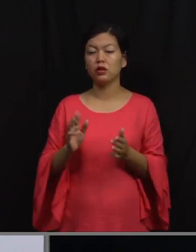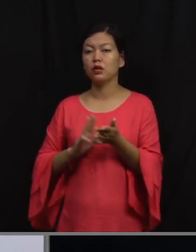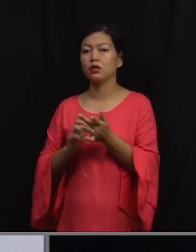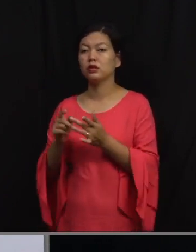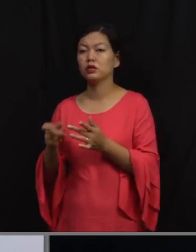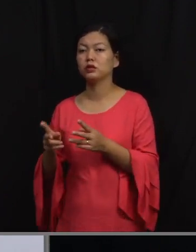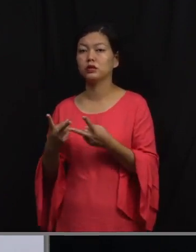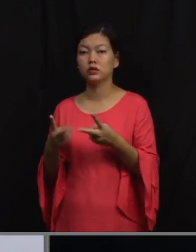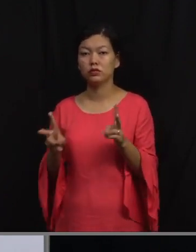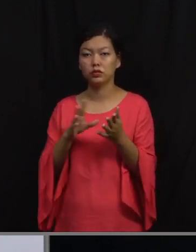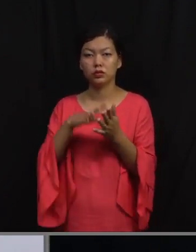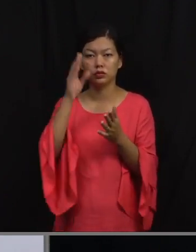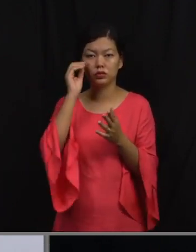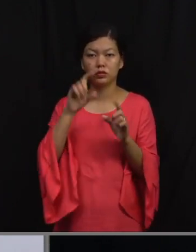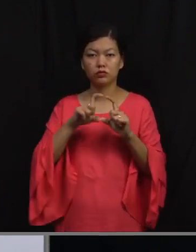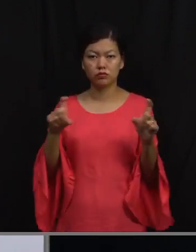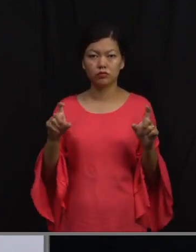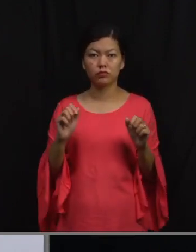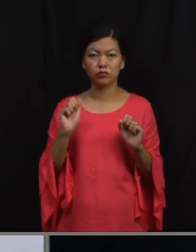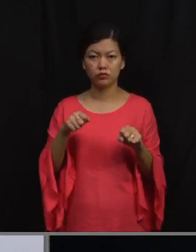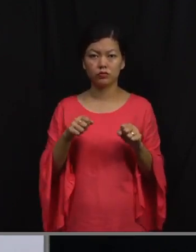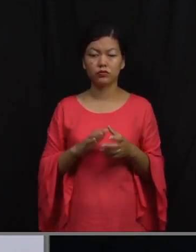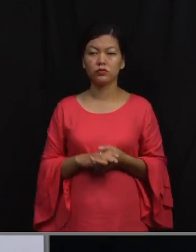let's discuss the excitement of physics.